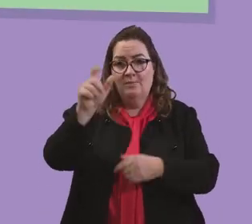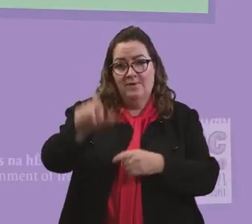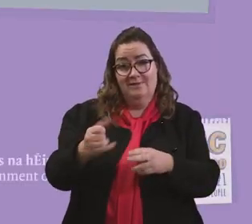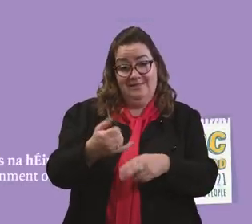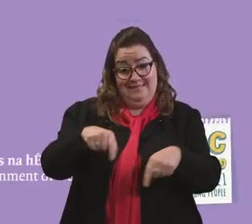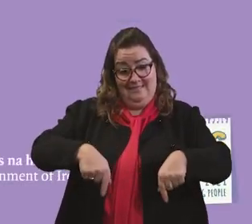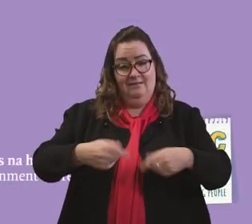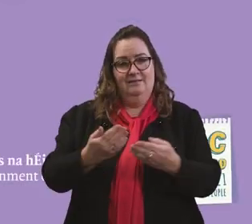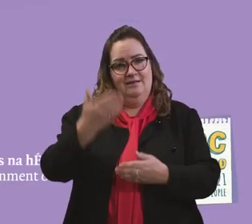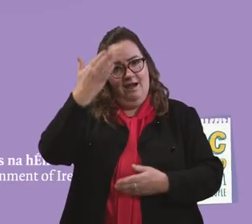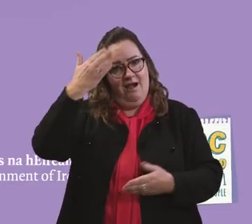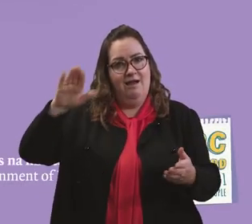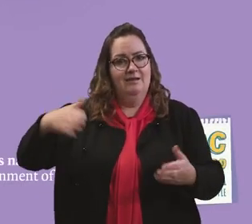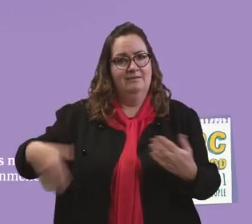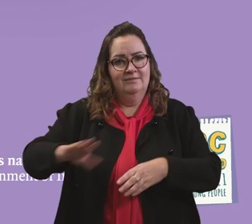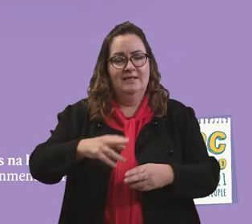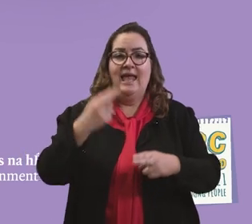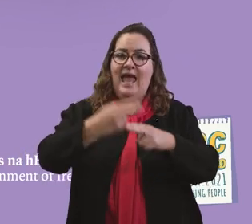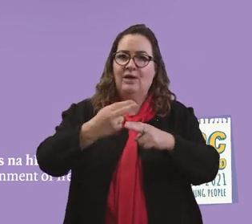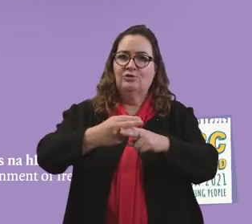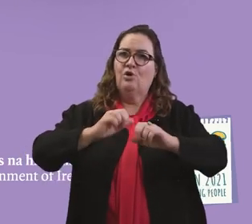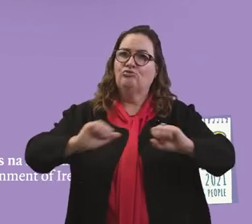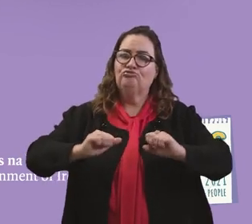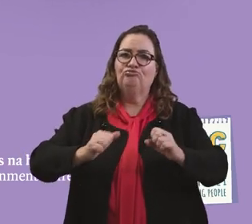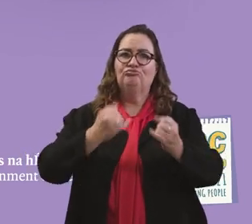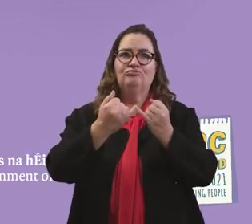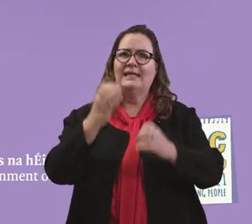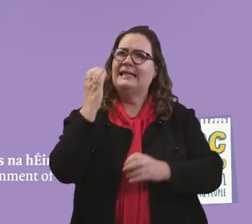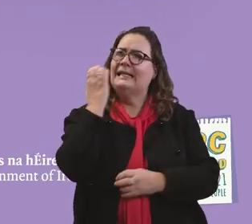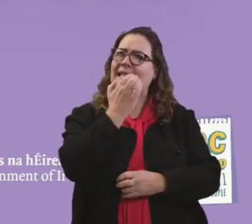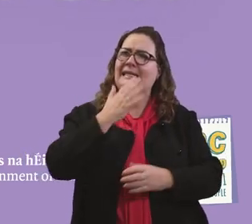person in Ireland. Outdoor space and clean air.